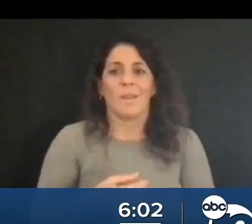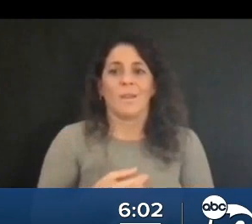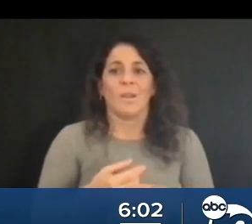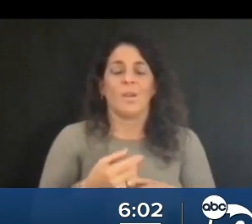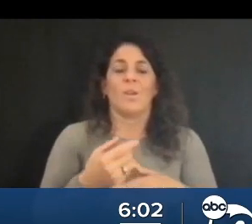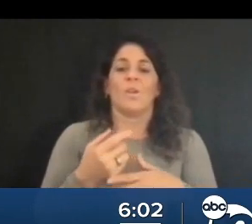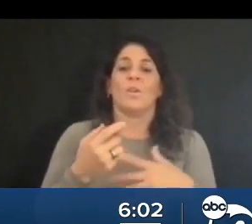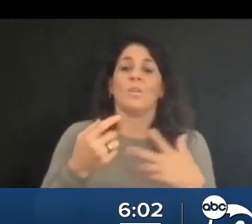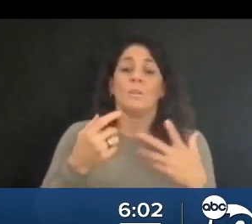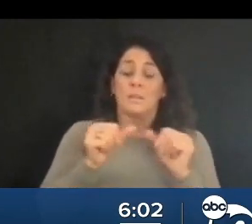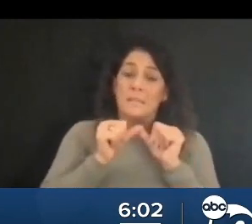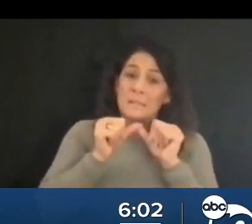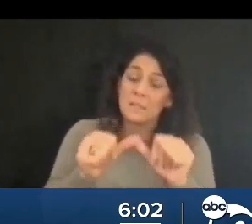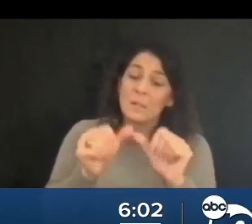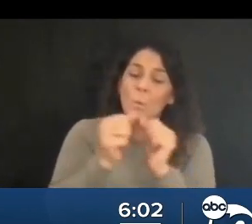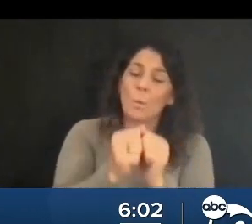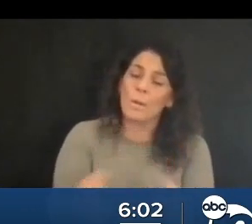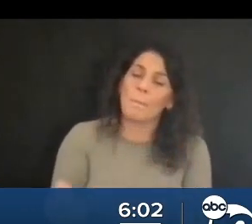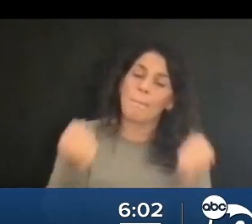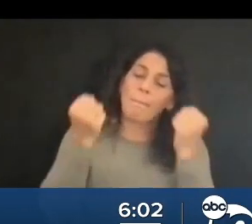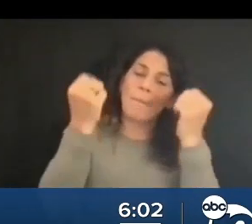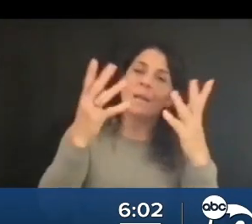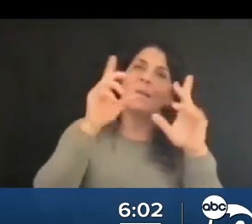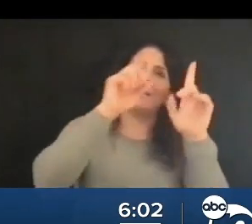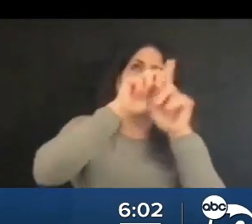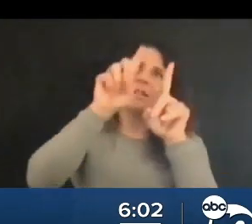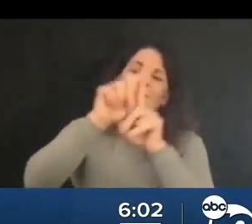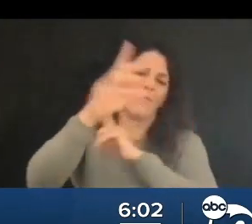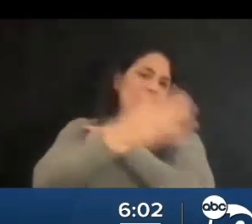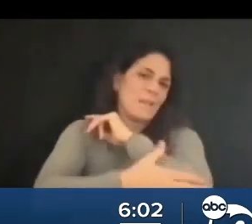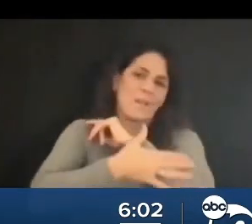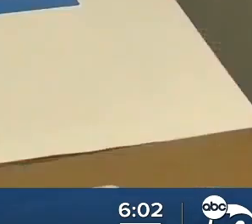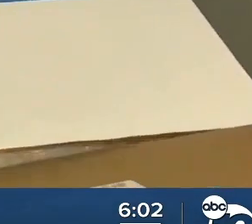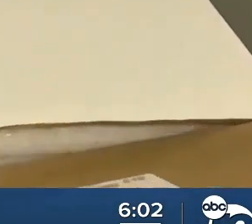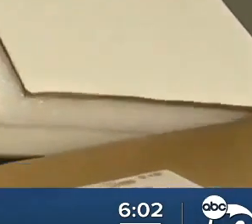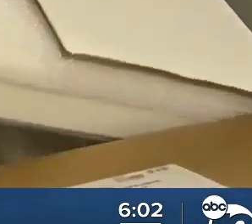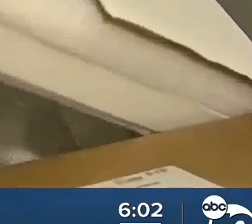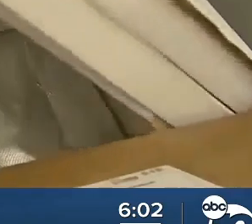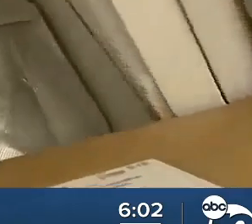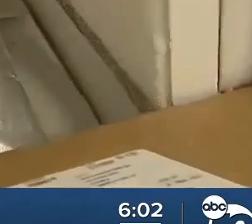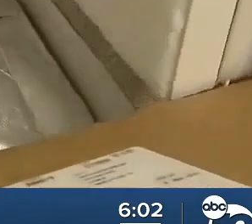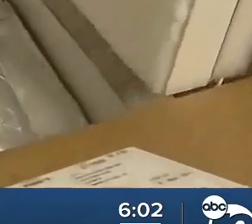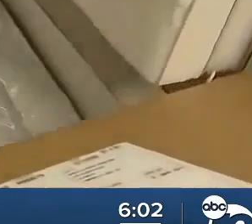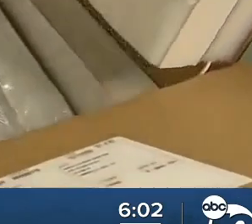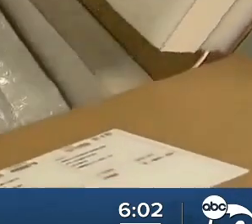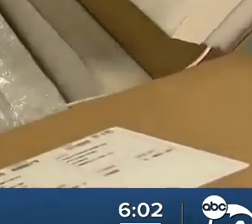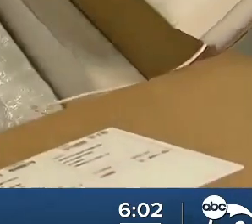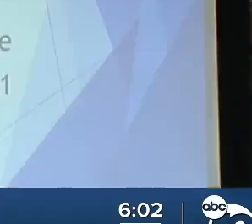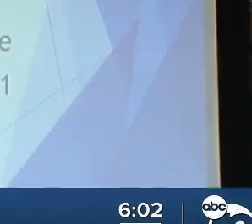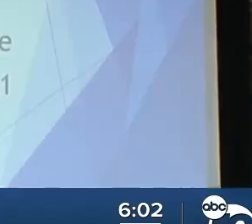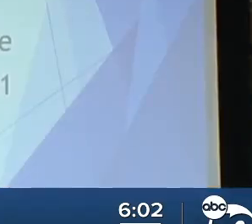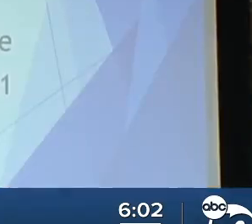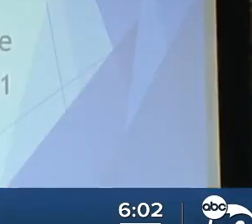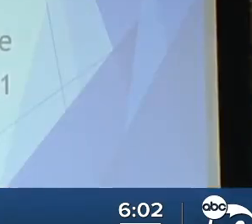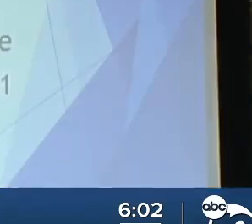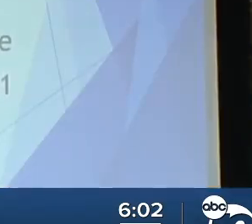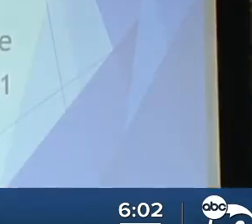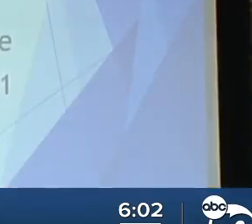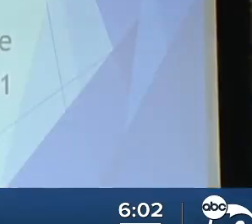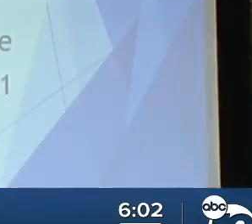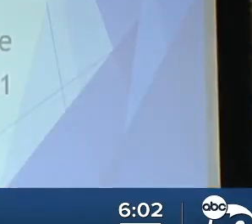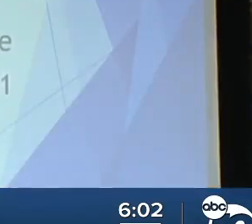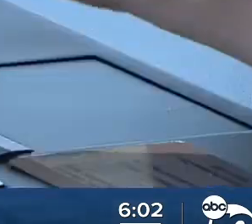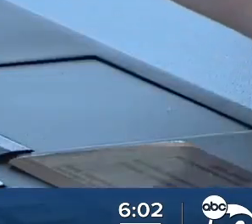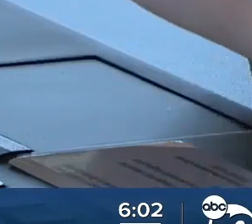lot of other counties. There simply isn't enough vaccines. So how do counties get doses? Health officials in San